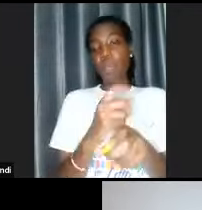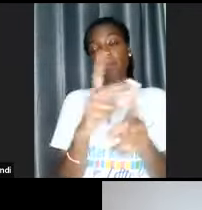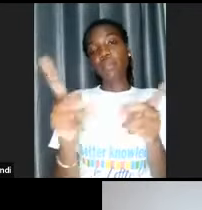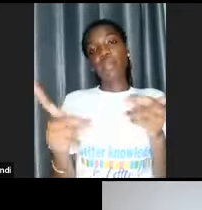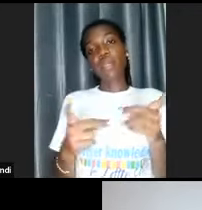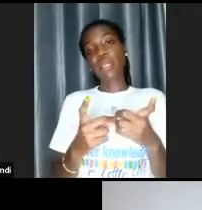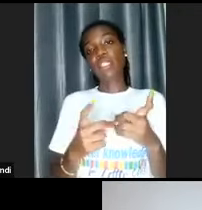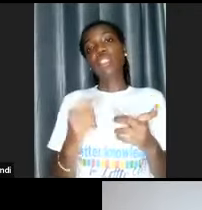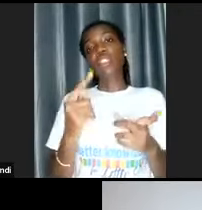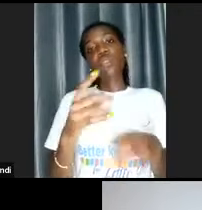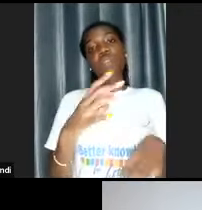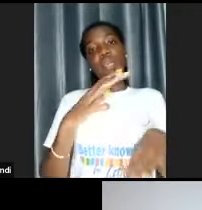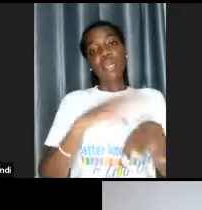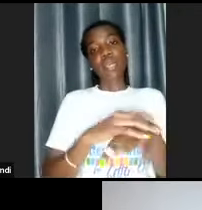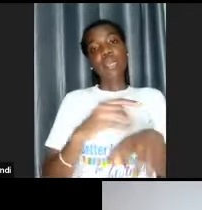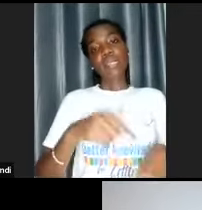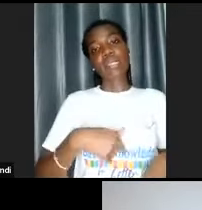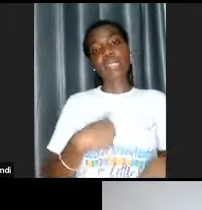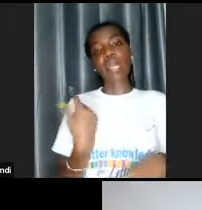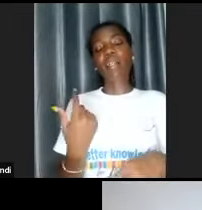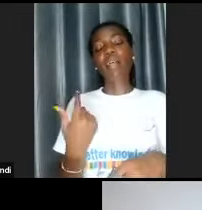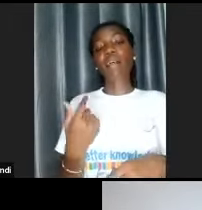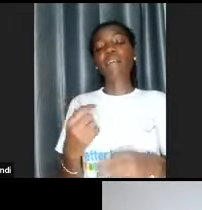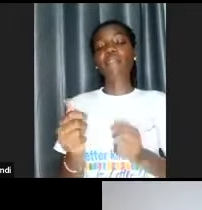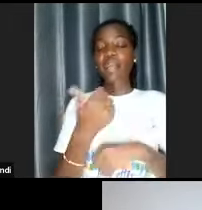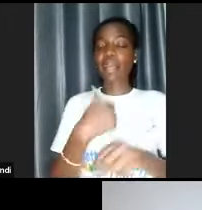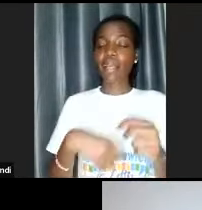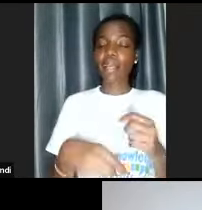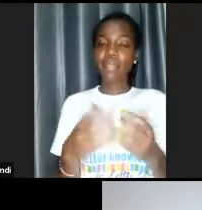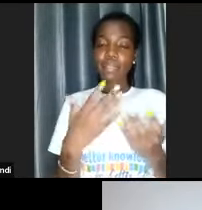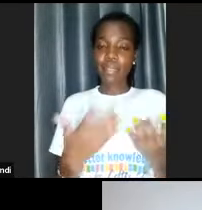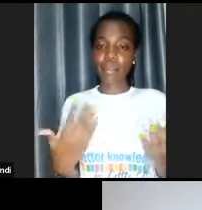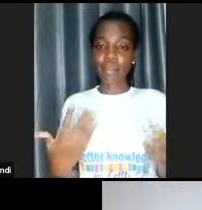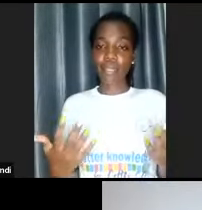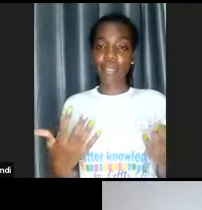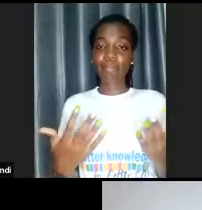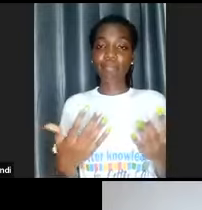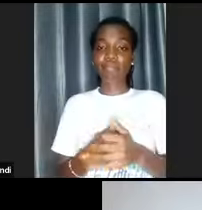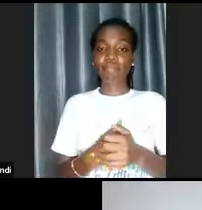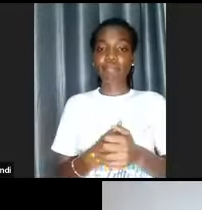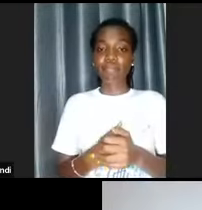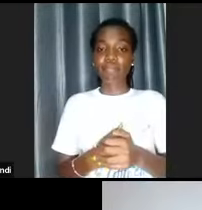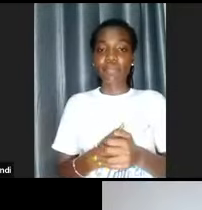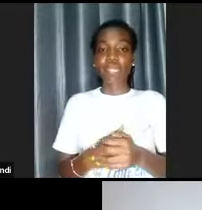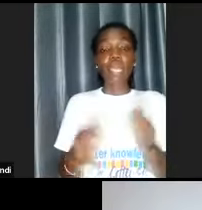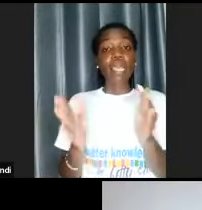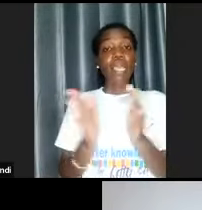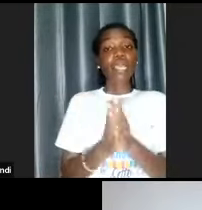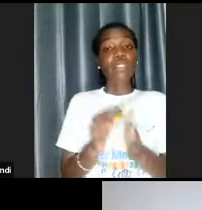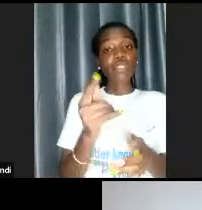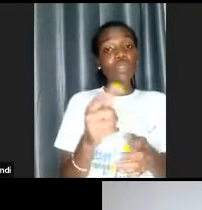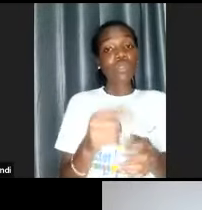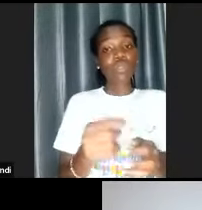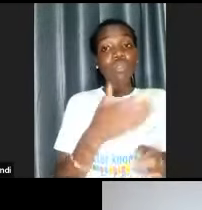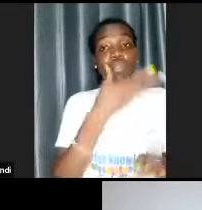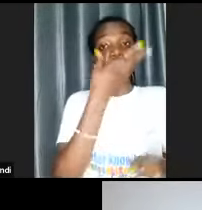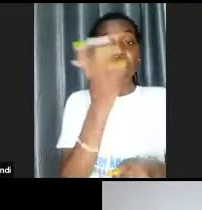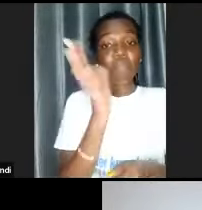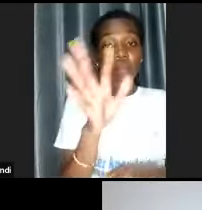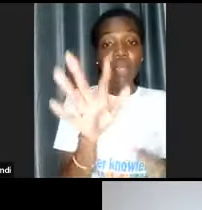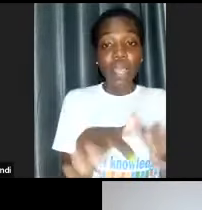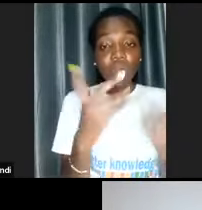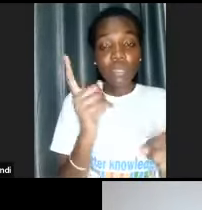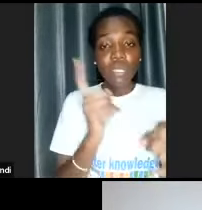find yourself compelled to act on something or respond to something. And how you respond, if you dig deeper, there's